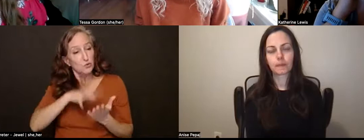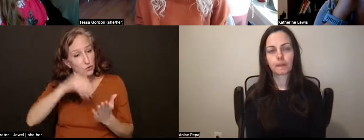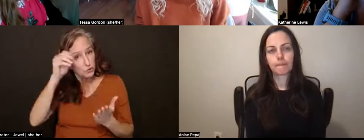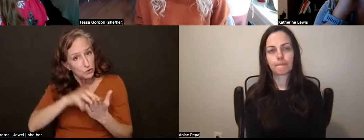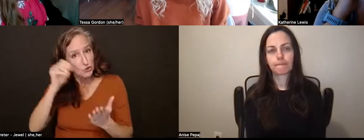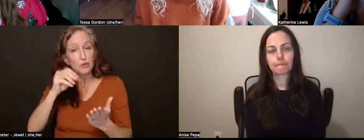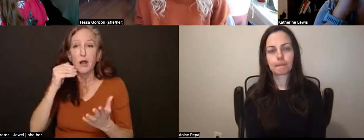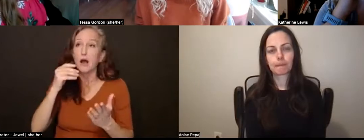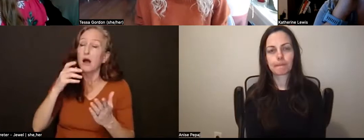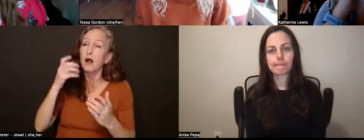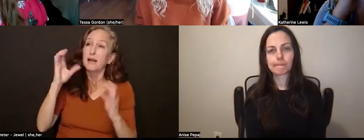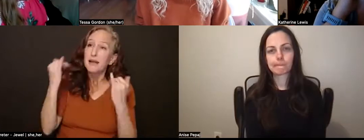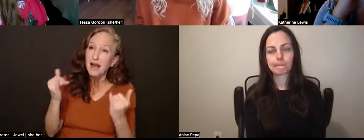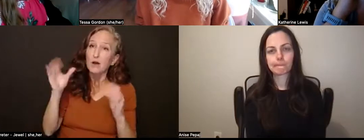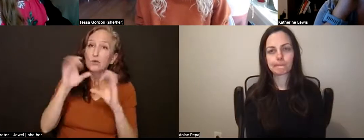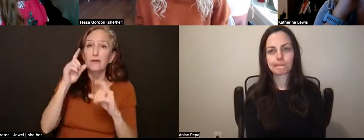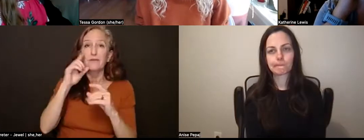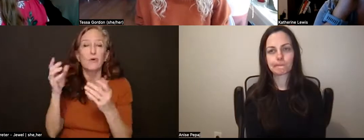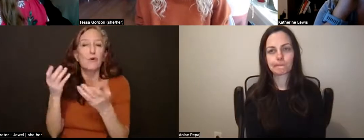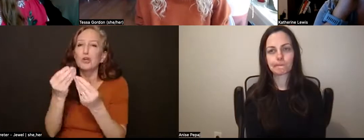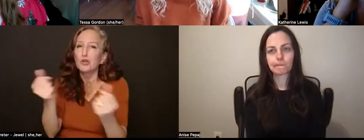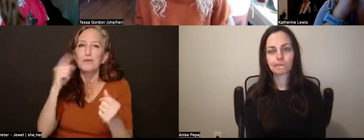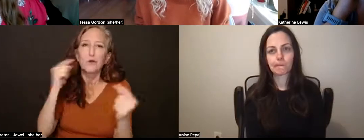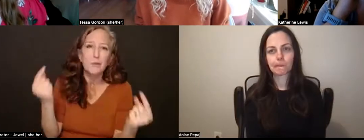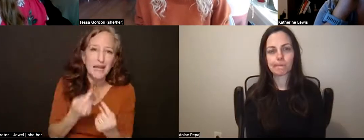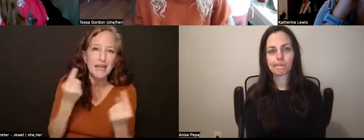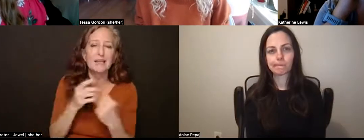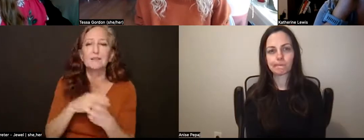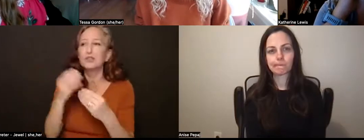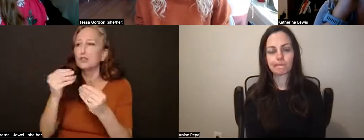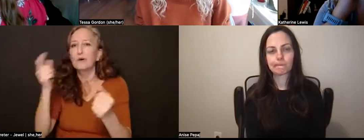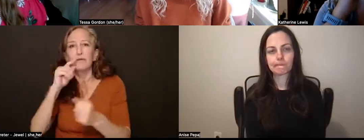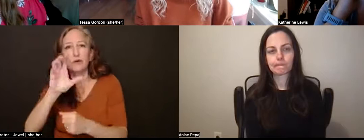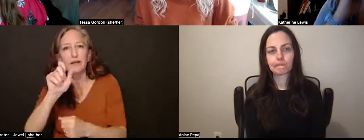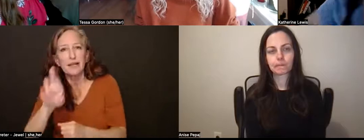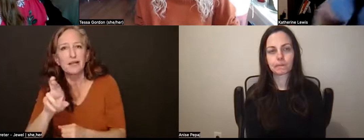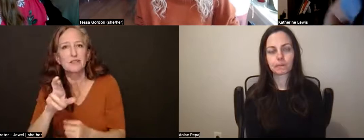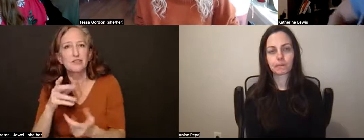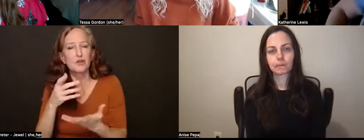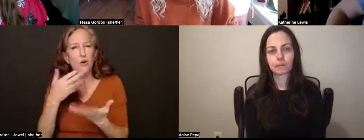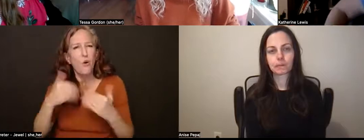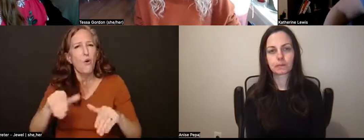cancer or that cure for pain or that cure to walk again. What does that push for them?